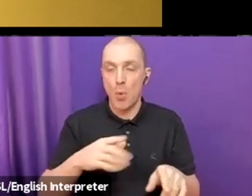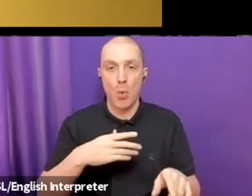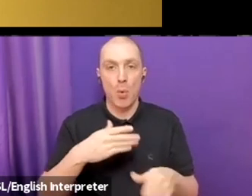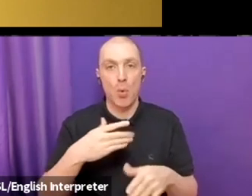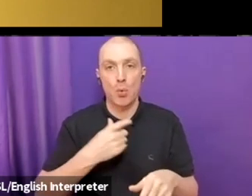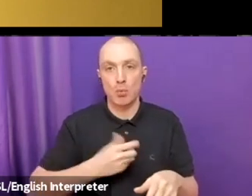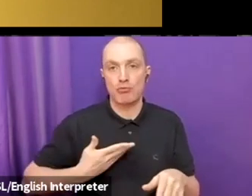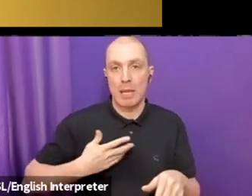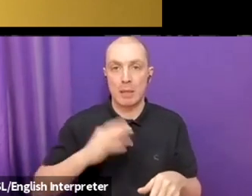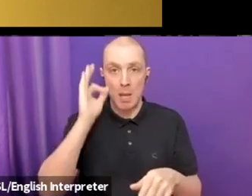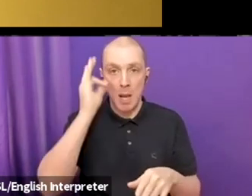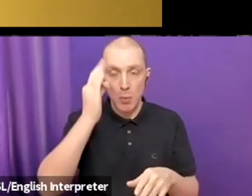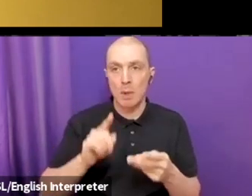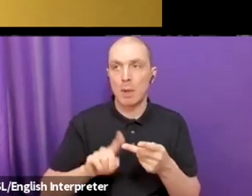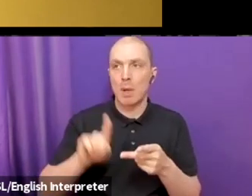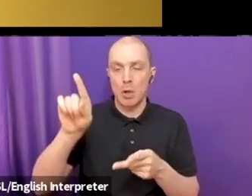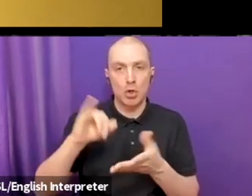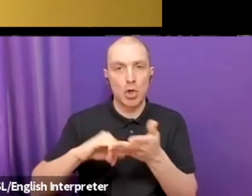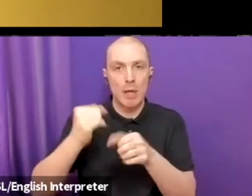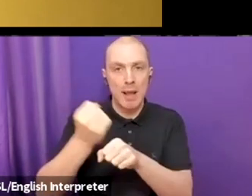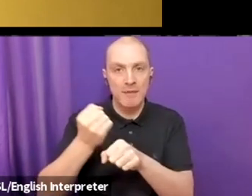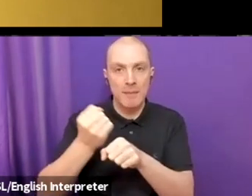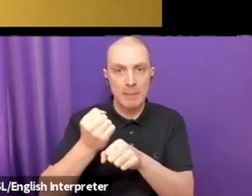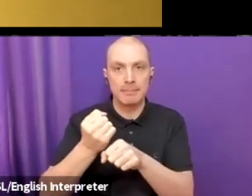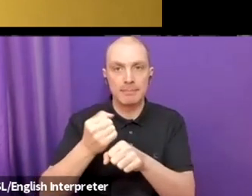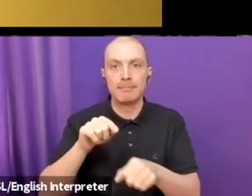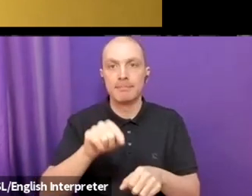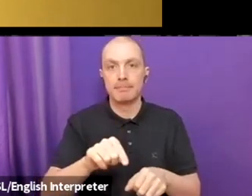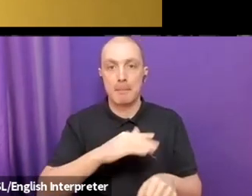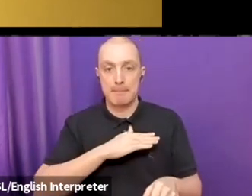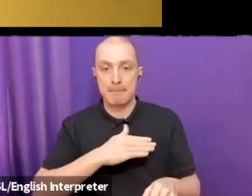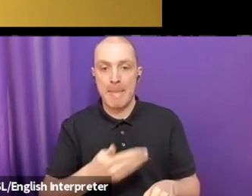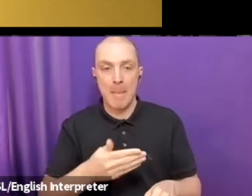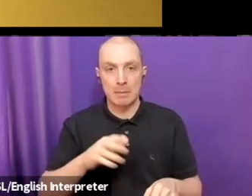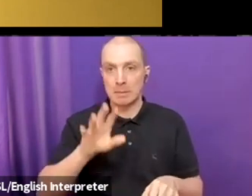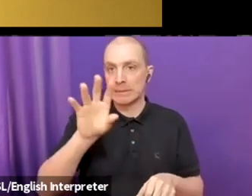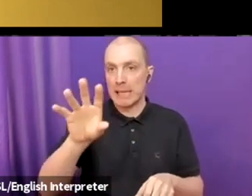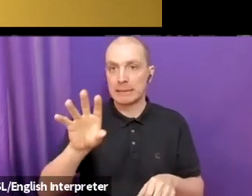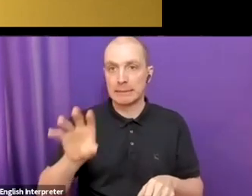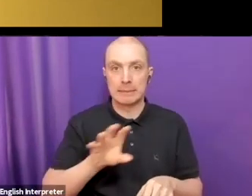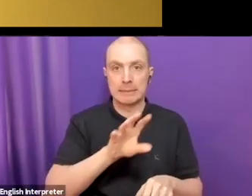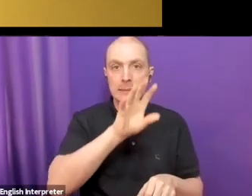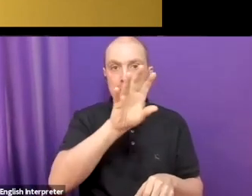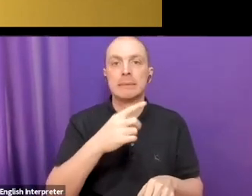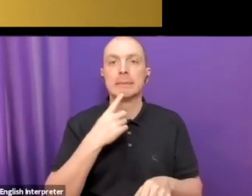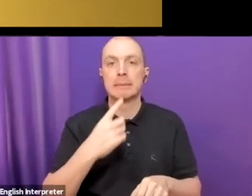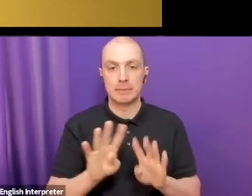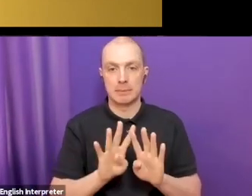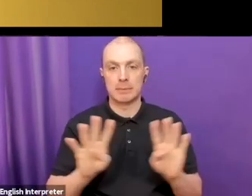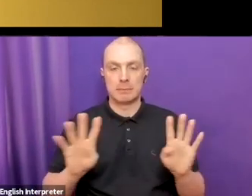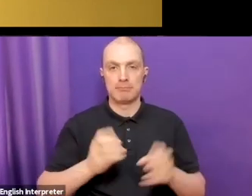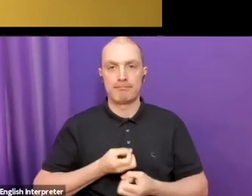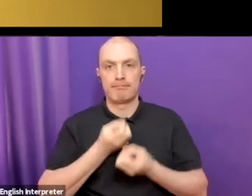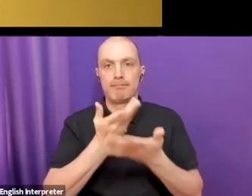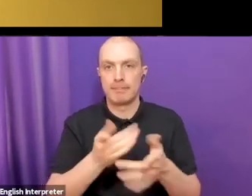Scottish Government, many of which were voiced by member states of the Human Rights Council and are reflected in